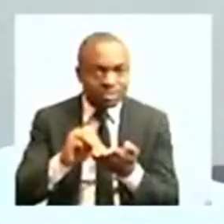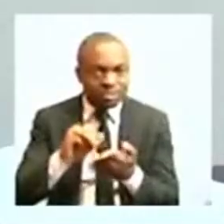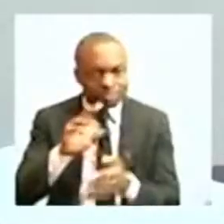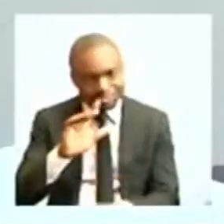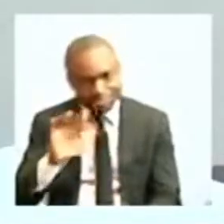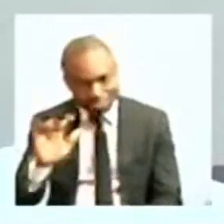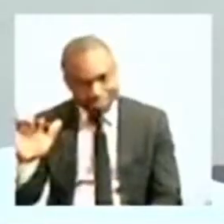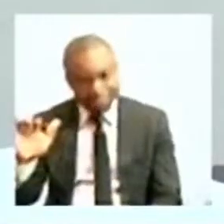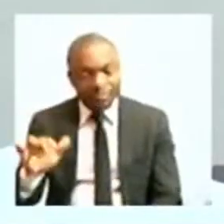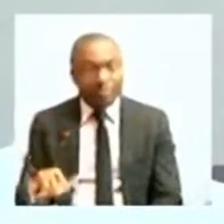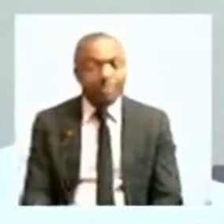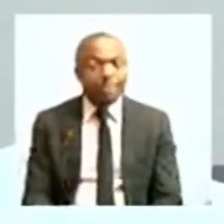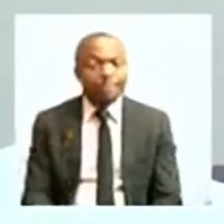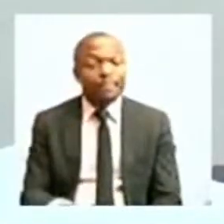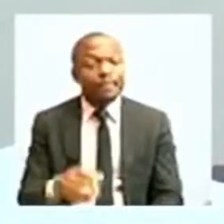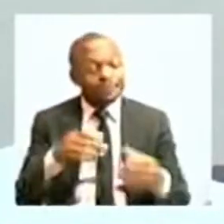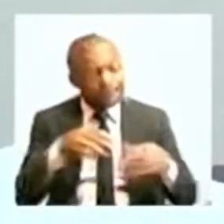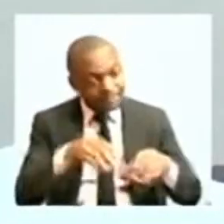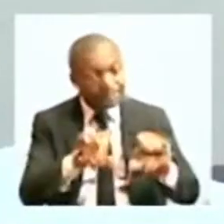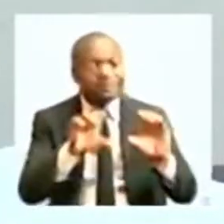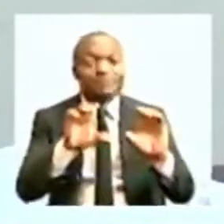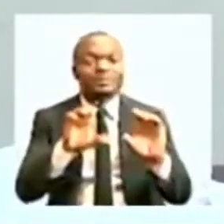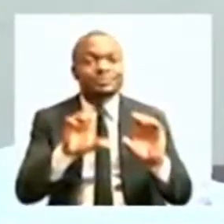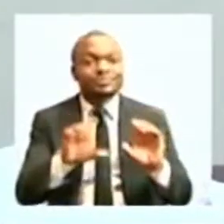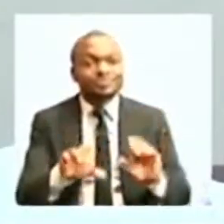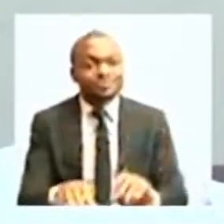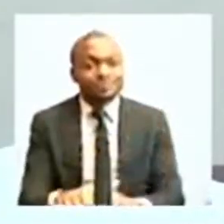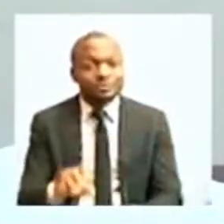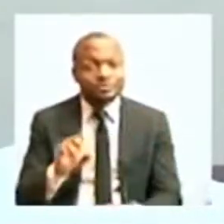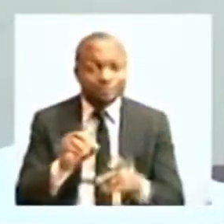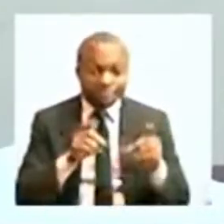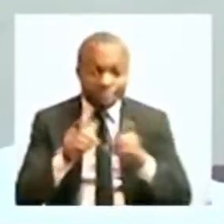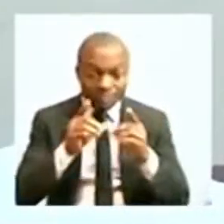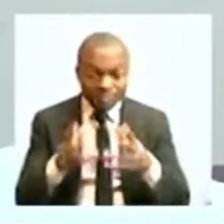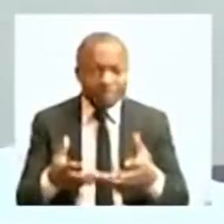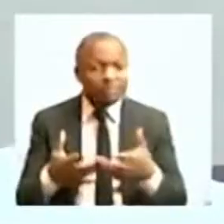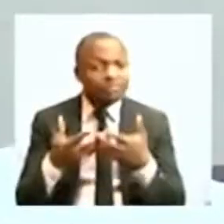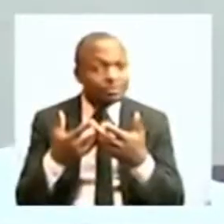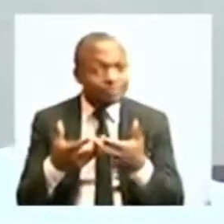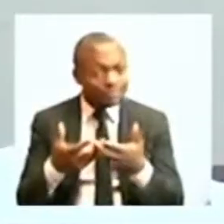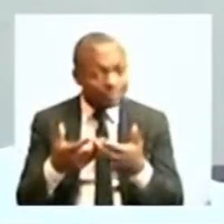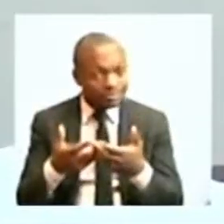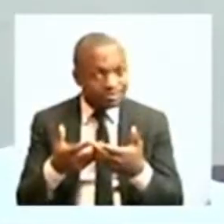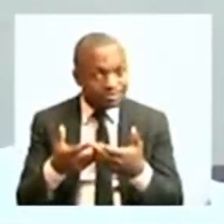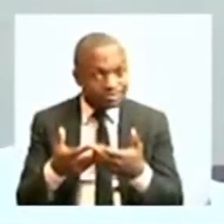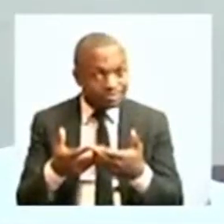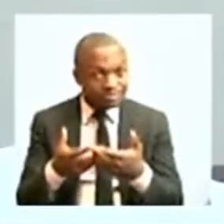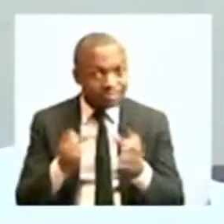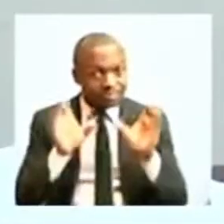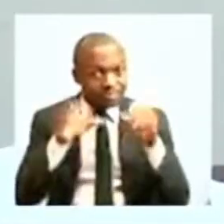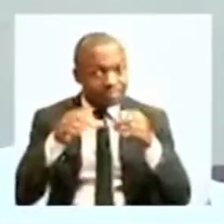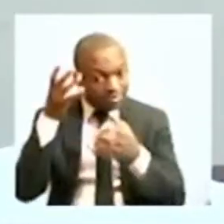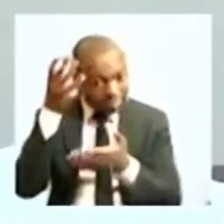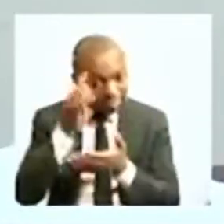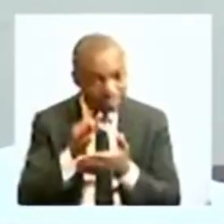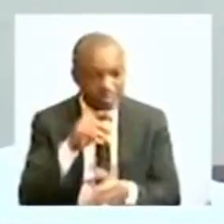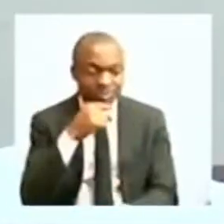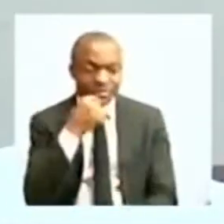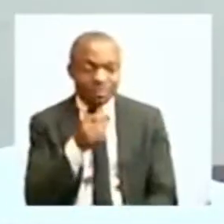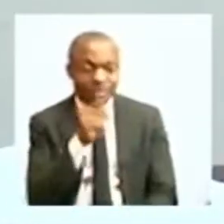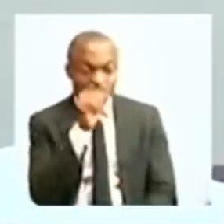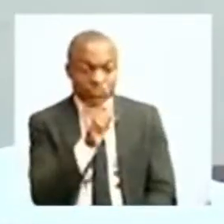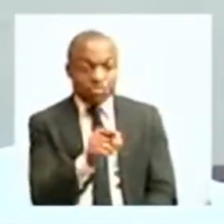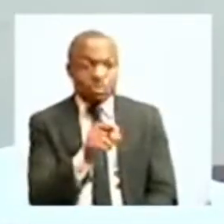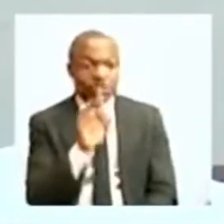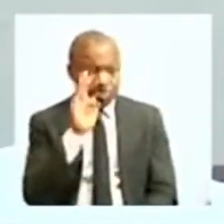something. They go ahead. A director of engineering, council secretary says you are